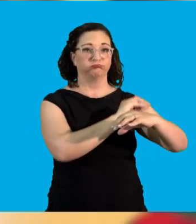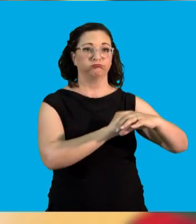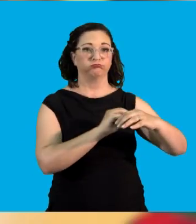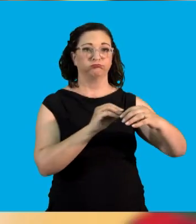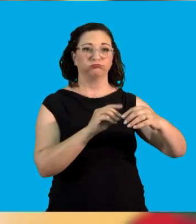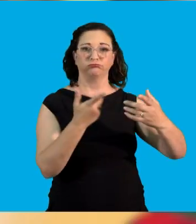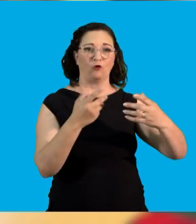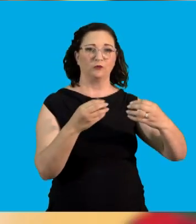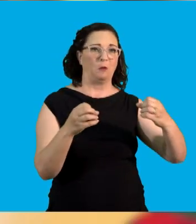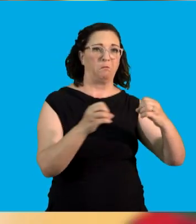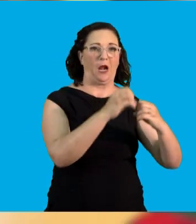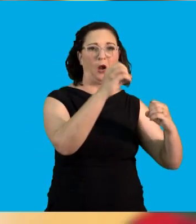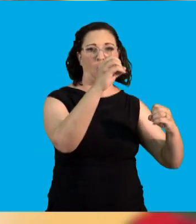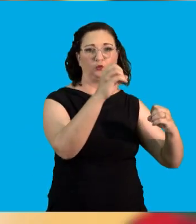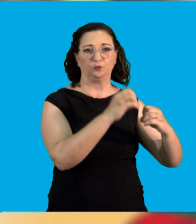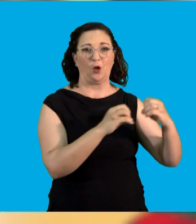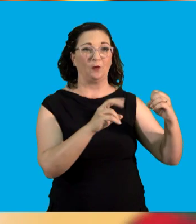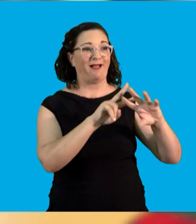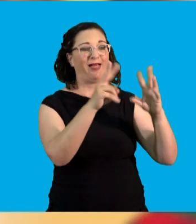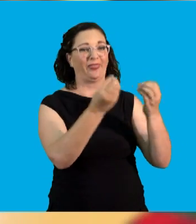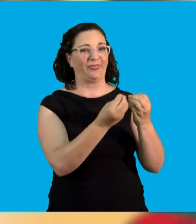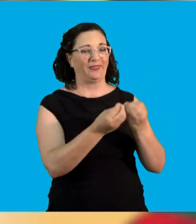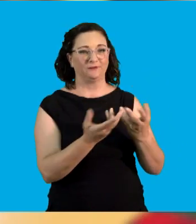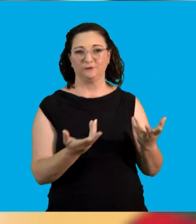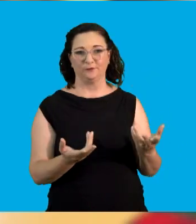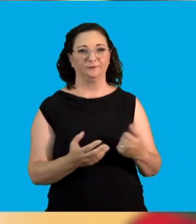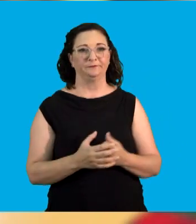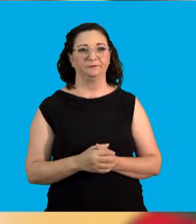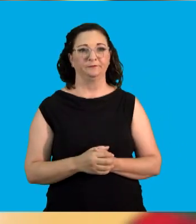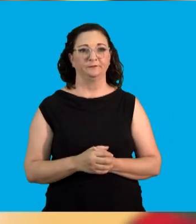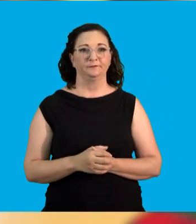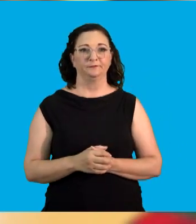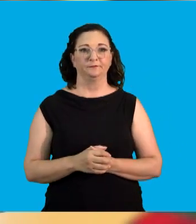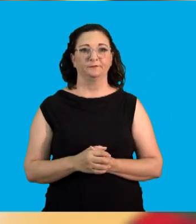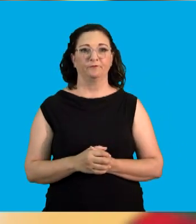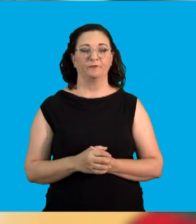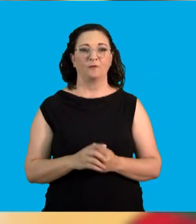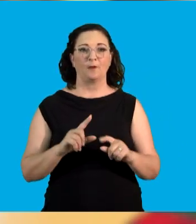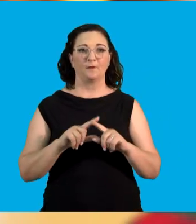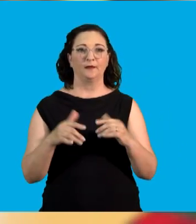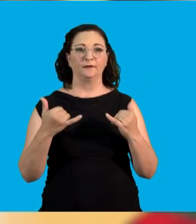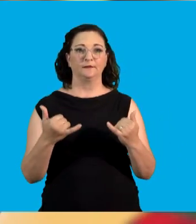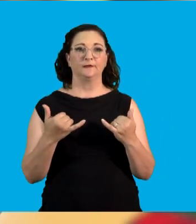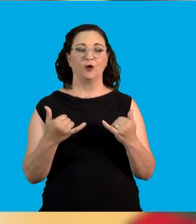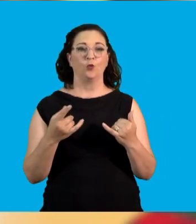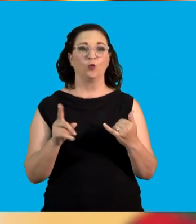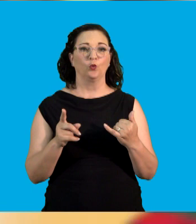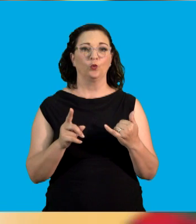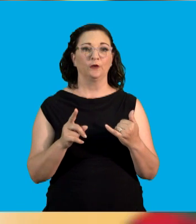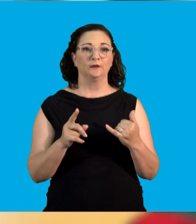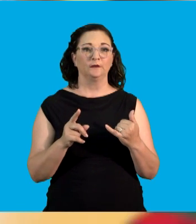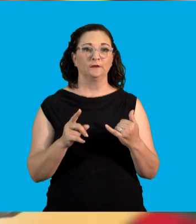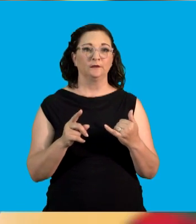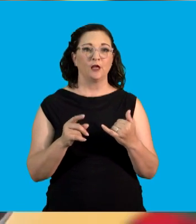it orbits around the sun, it doesn't collide with other objects. But remember, dwarf